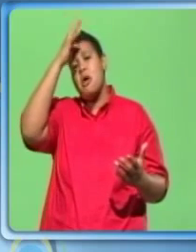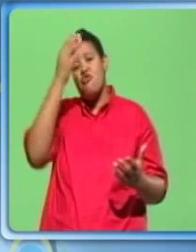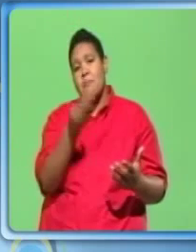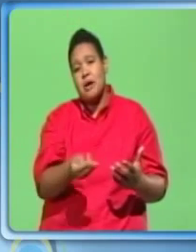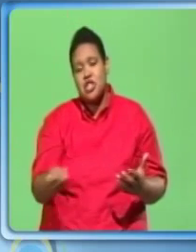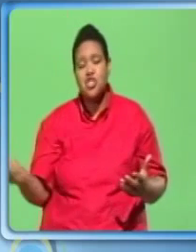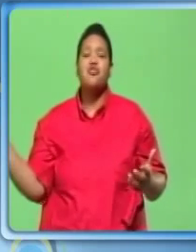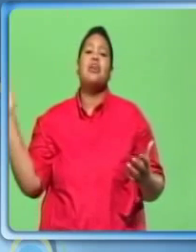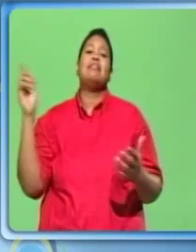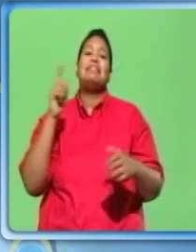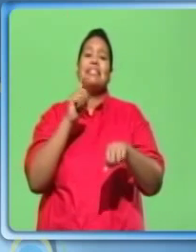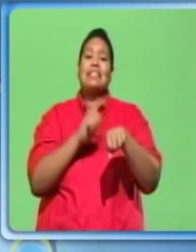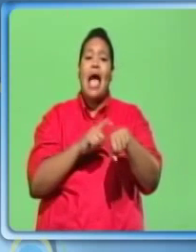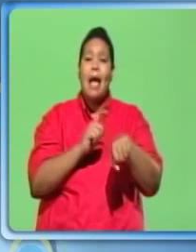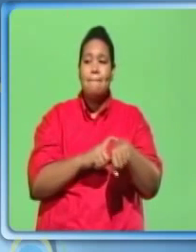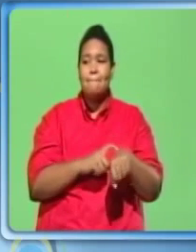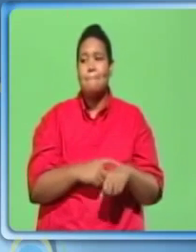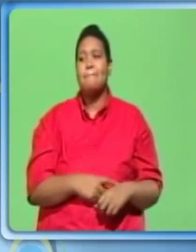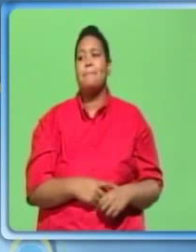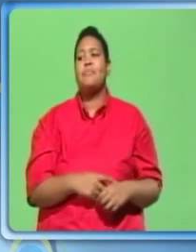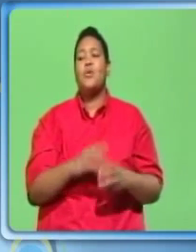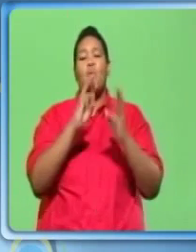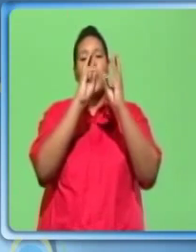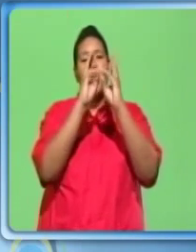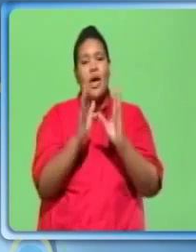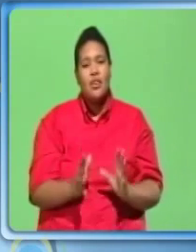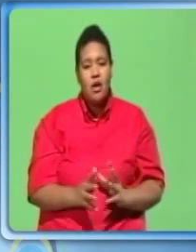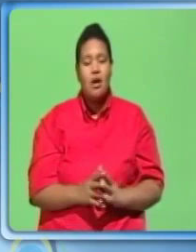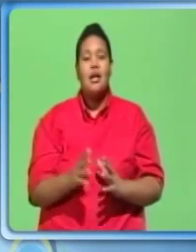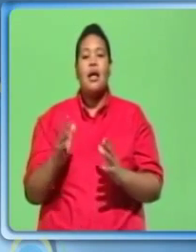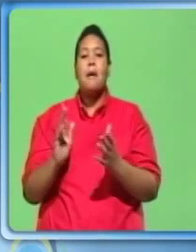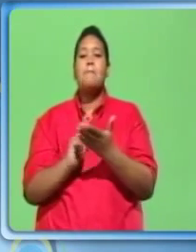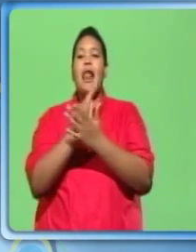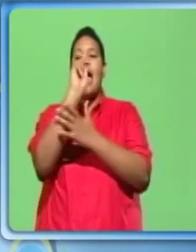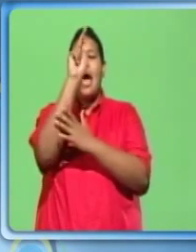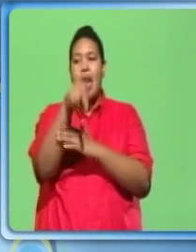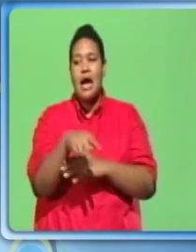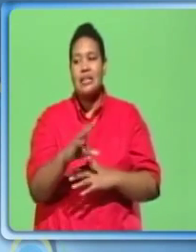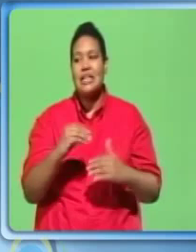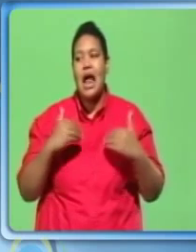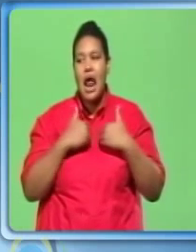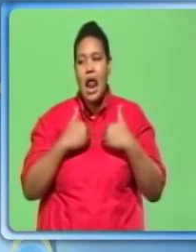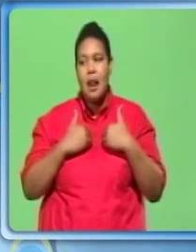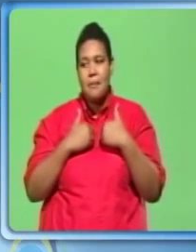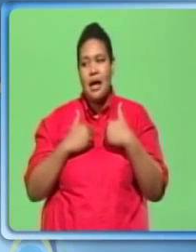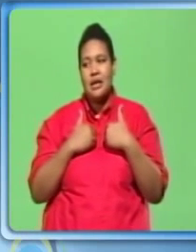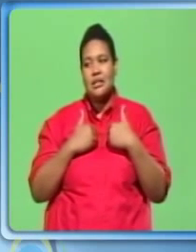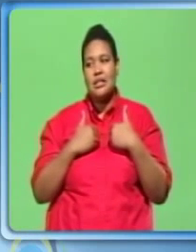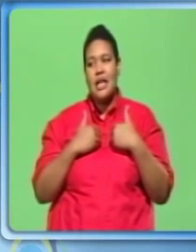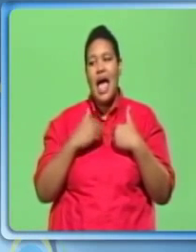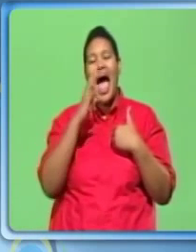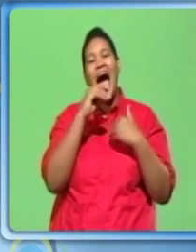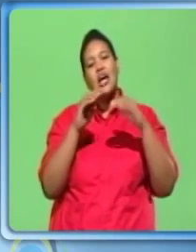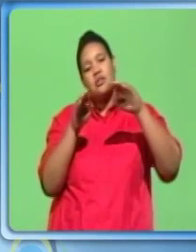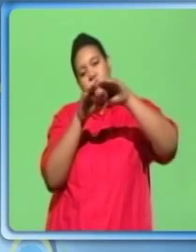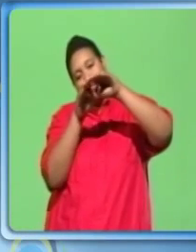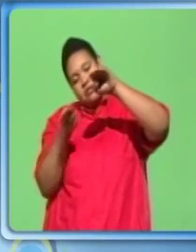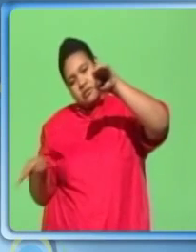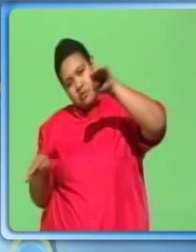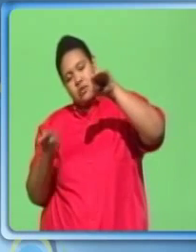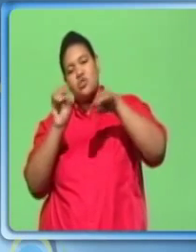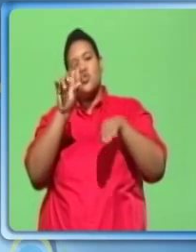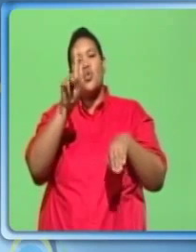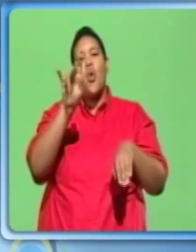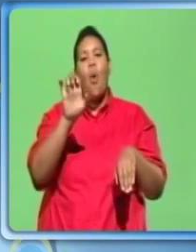material, time, climate, plants and animals, and the degree of slope.